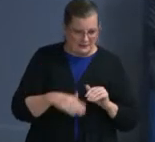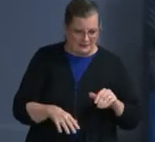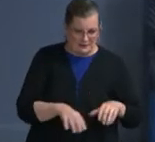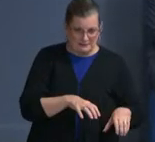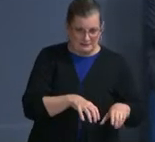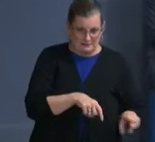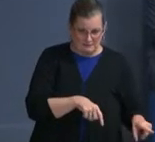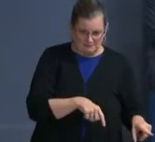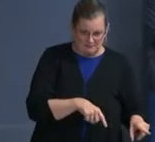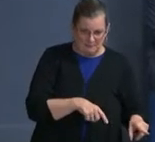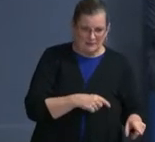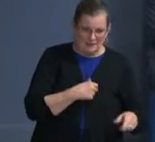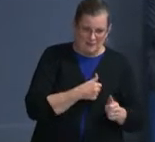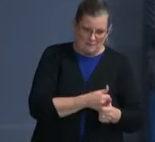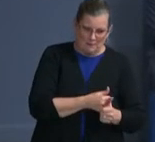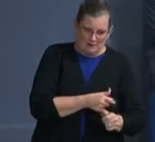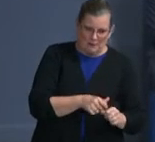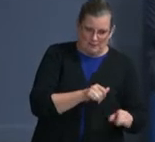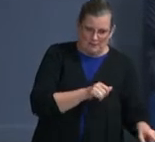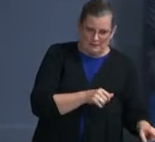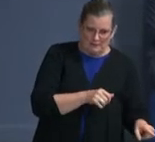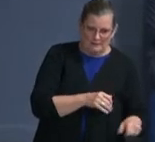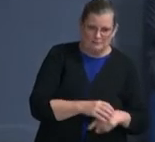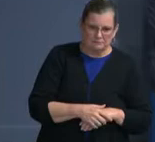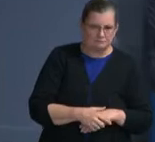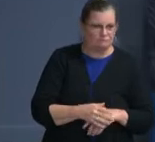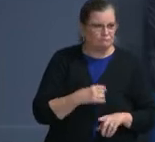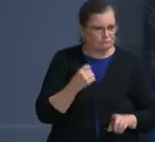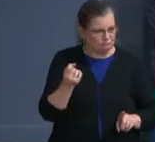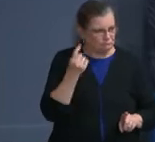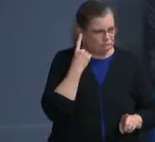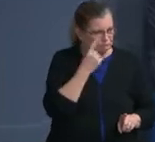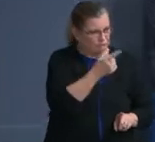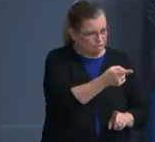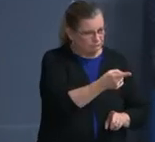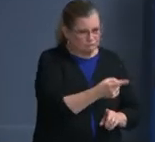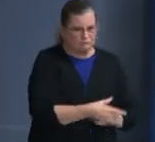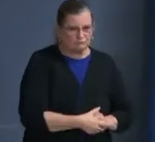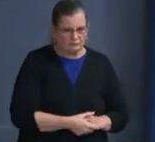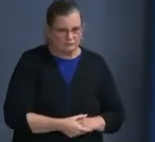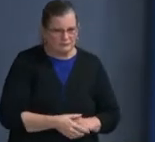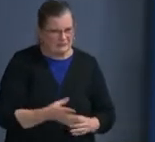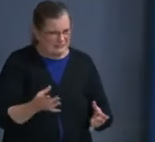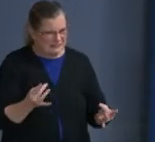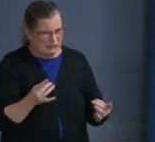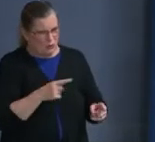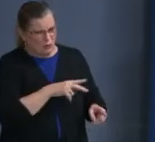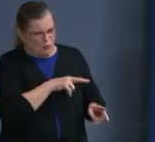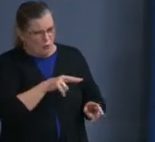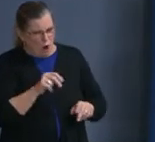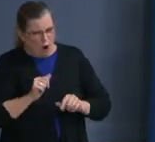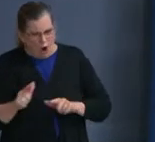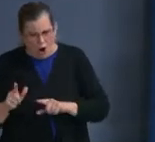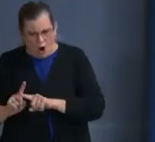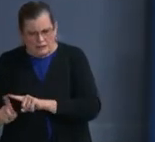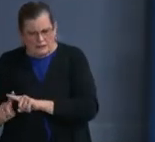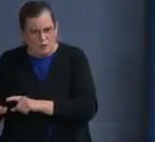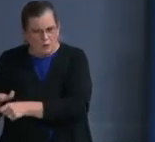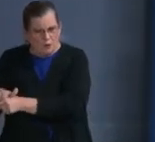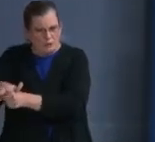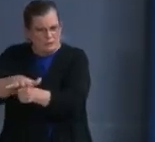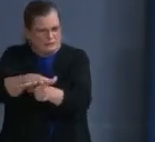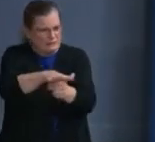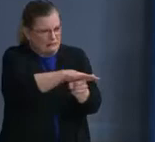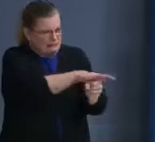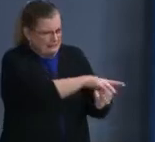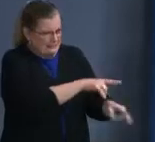by that science. Yeah, that makes sense. The only reason why it's tricky is because if you look at all the jurisdictions that are making their decisions last week and